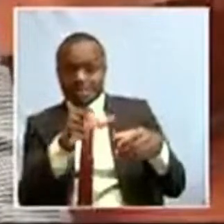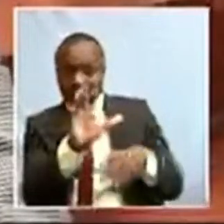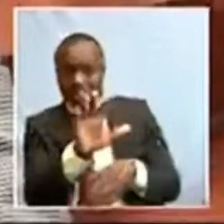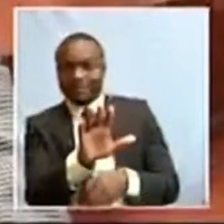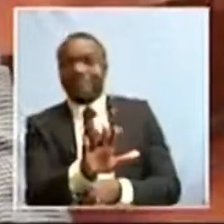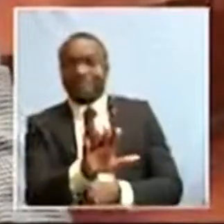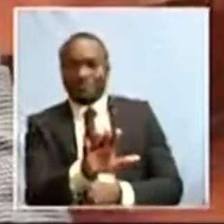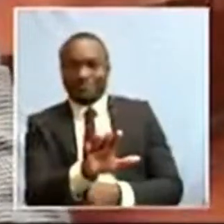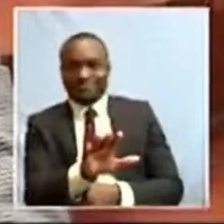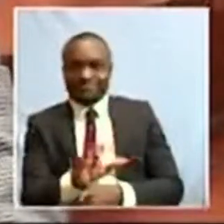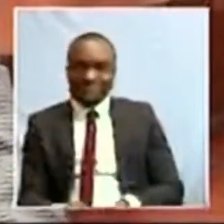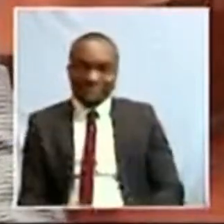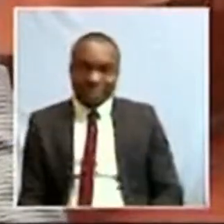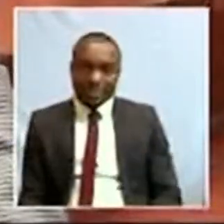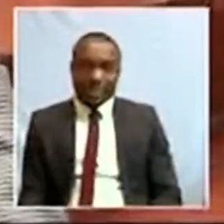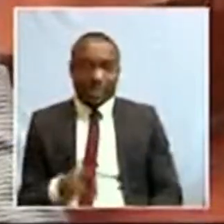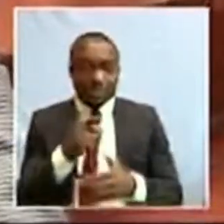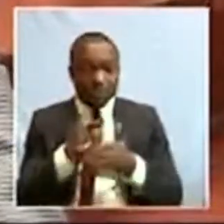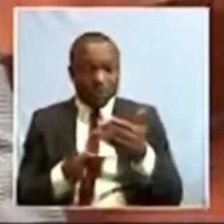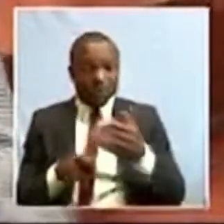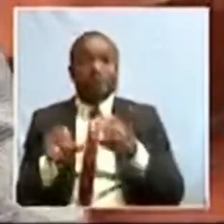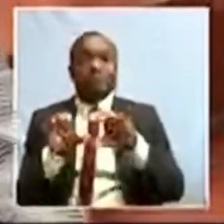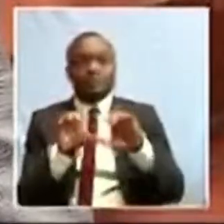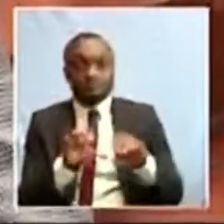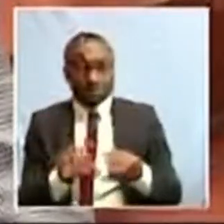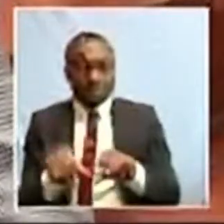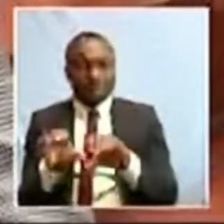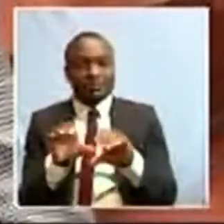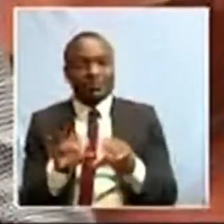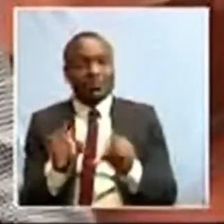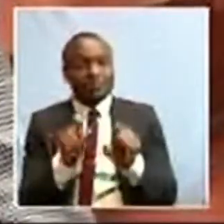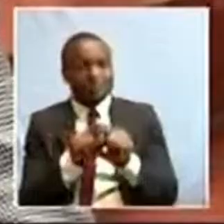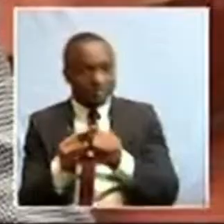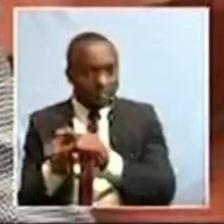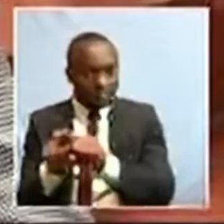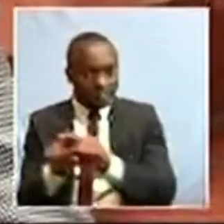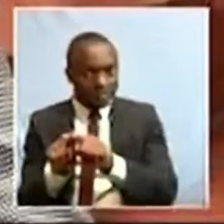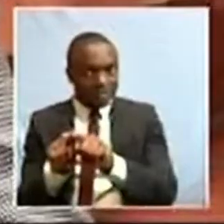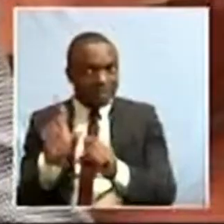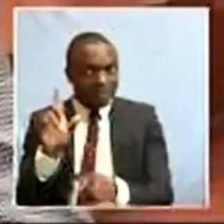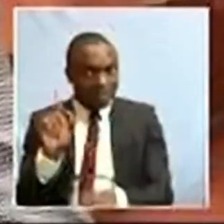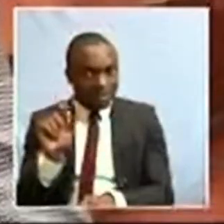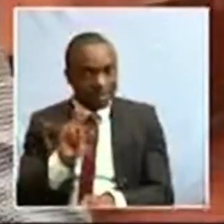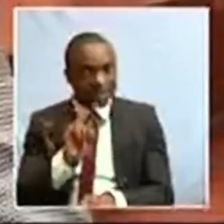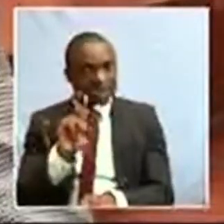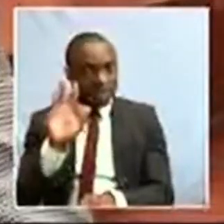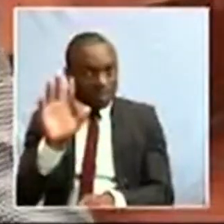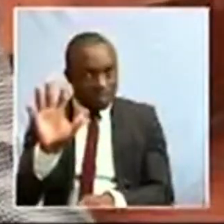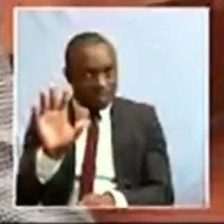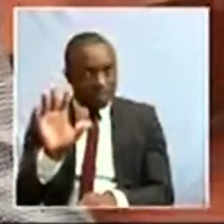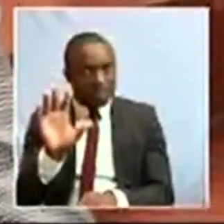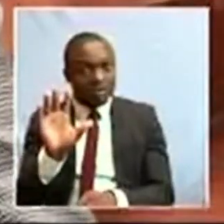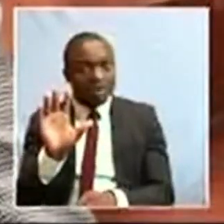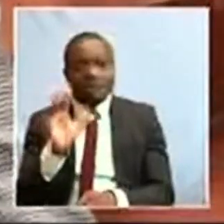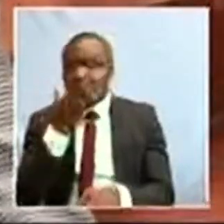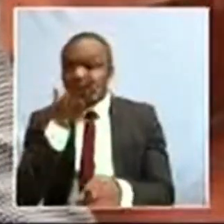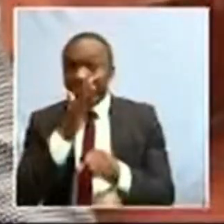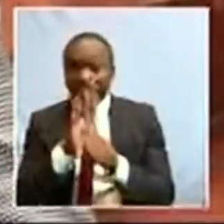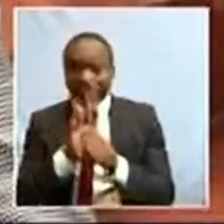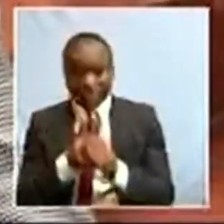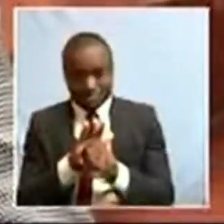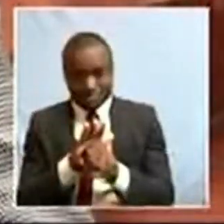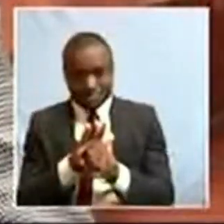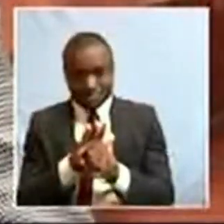reactivated. So that is what we are doing, Chair. And also, Chair, even this year, I think there's also commitment that has been made towards water and